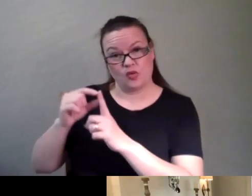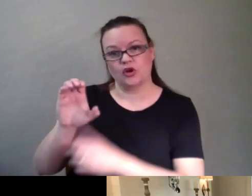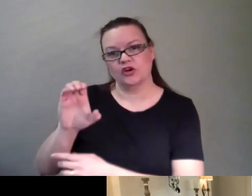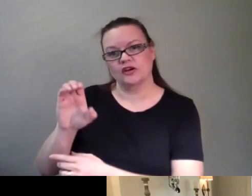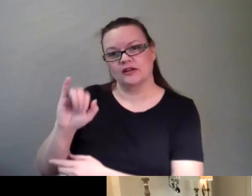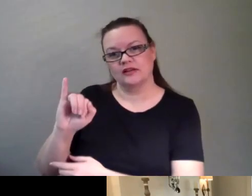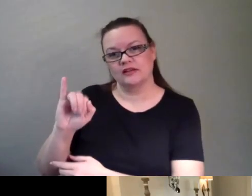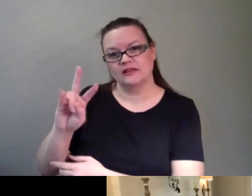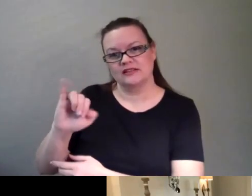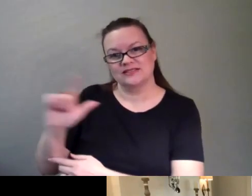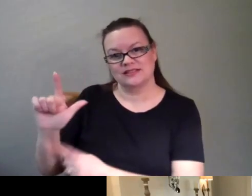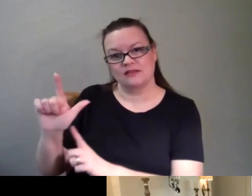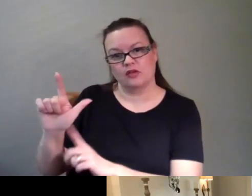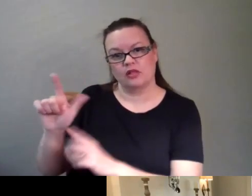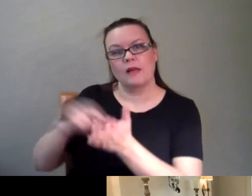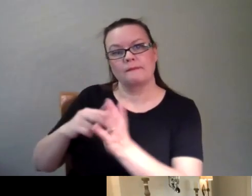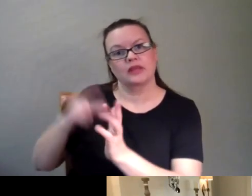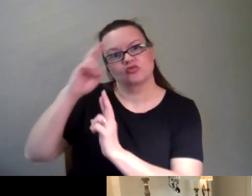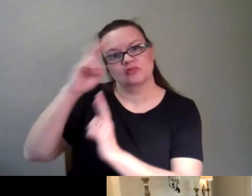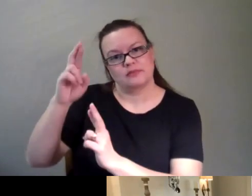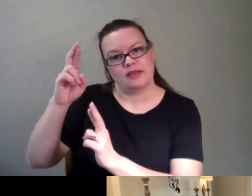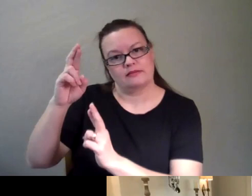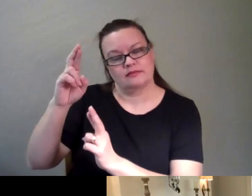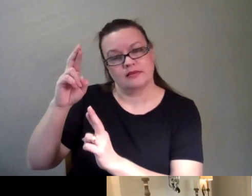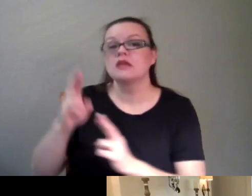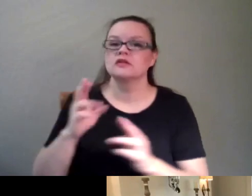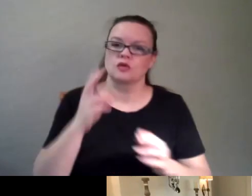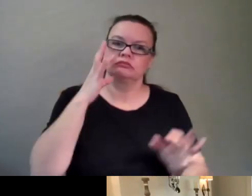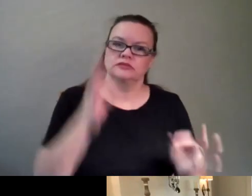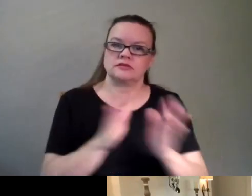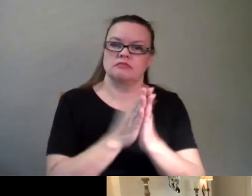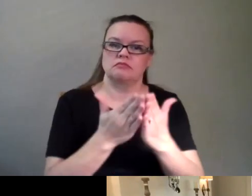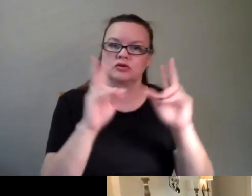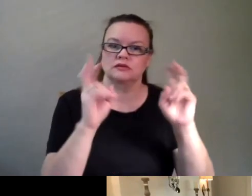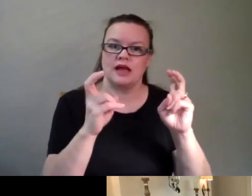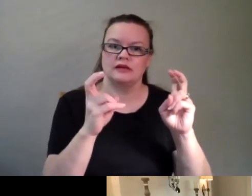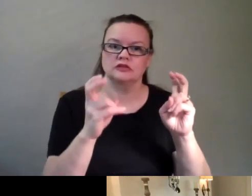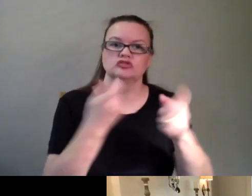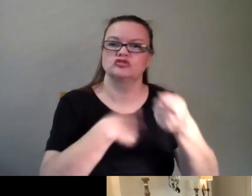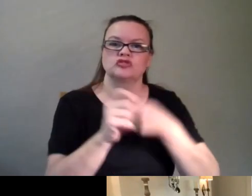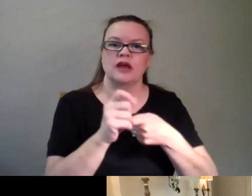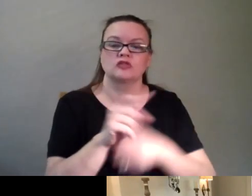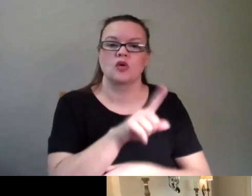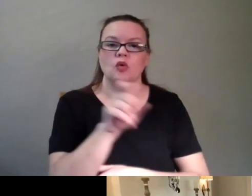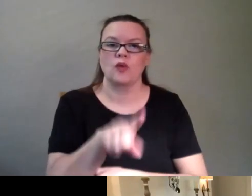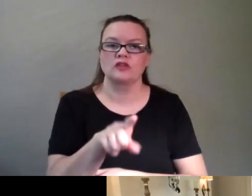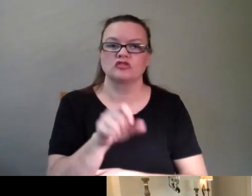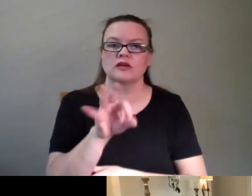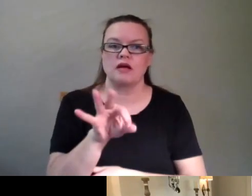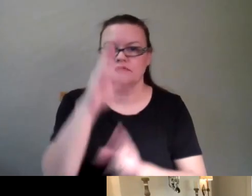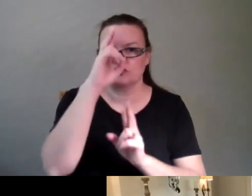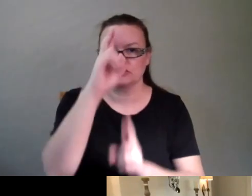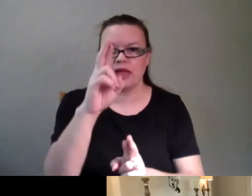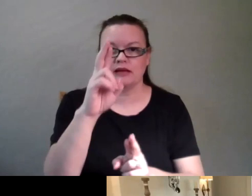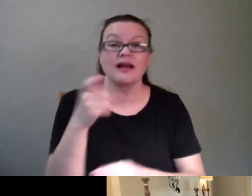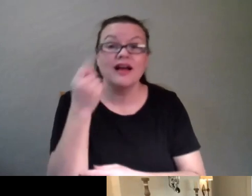title to A Question of Respect. And so much in our environment today, people do not